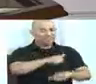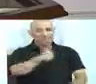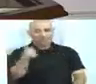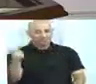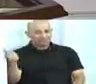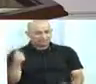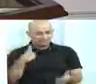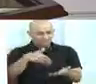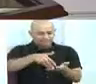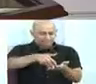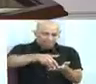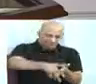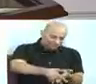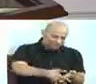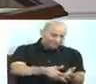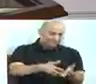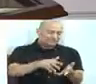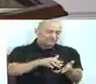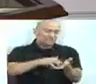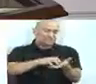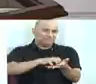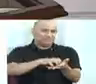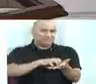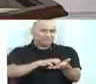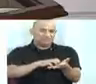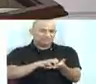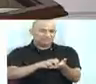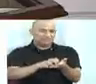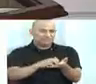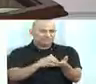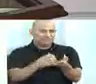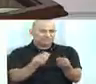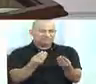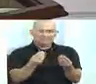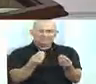is sinking sand.